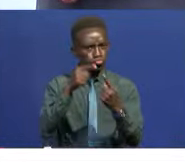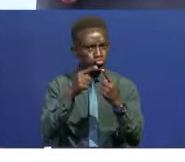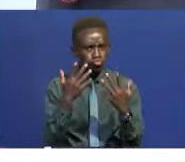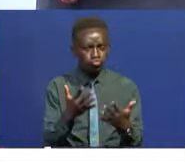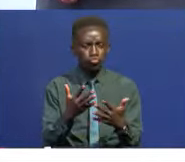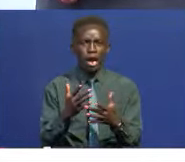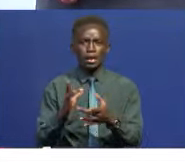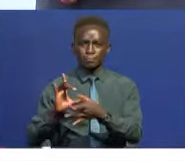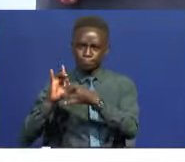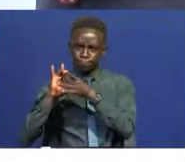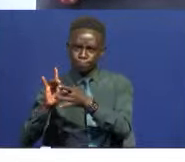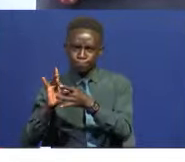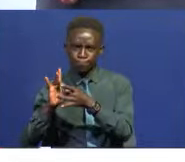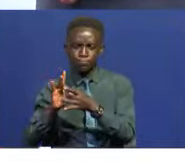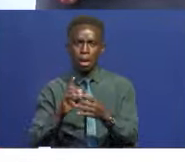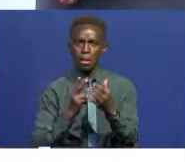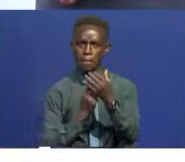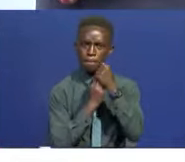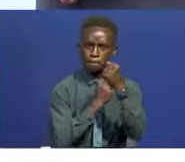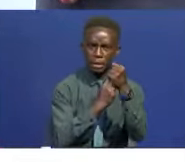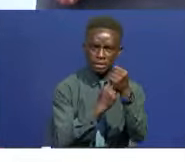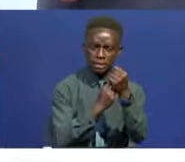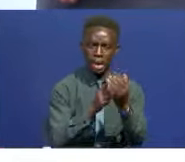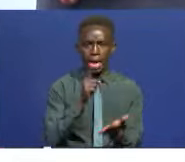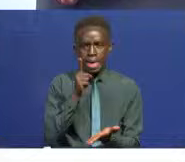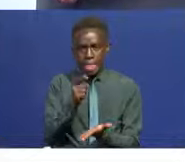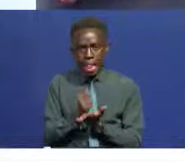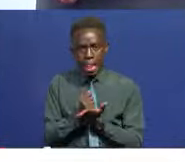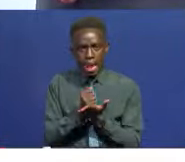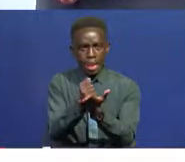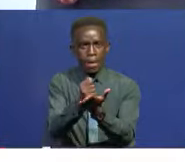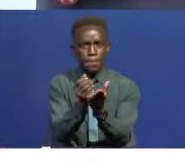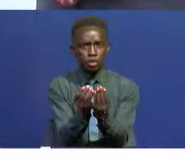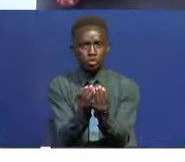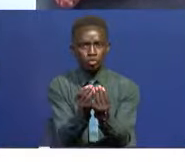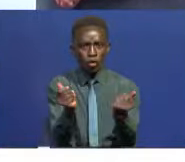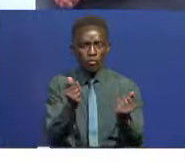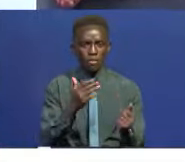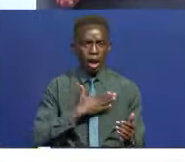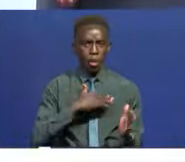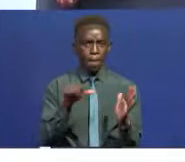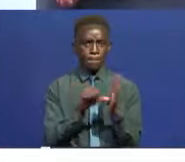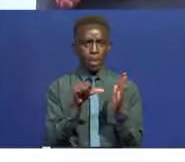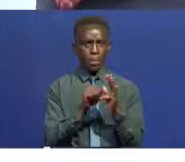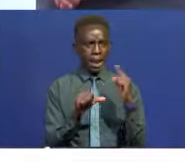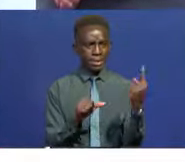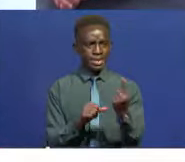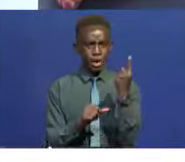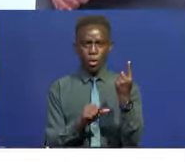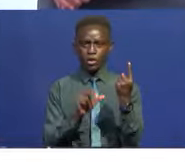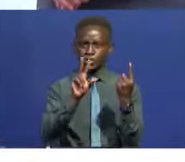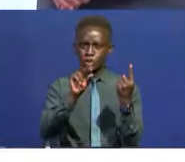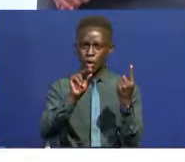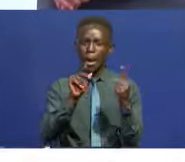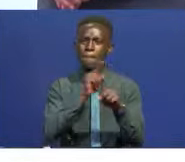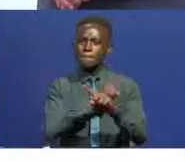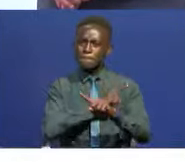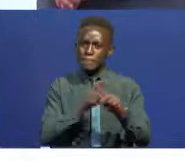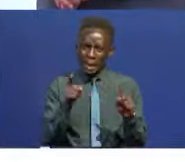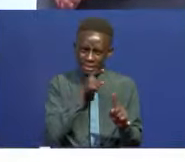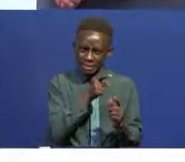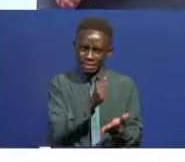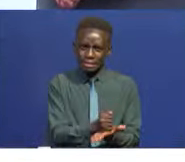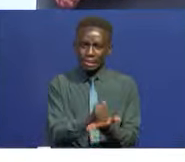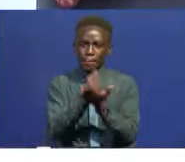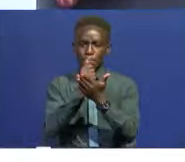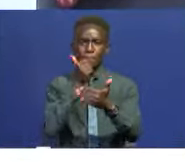build partnerships that will not only solve our current problems, but also to build a